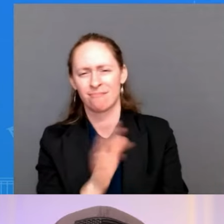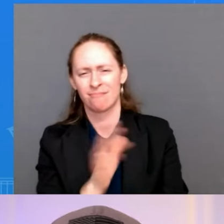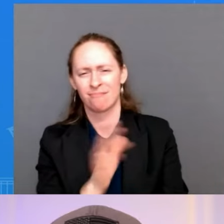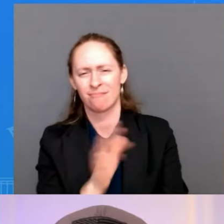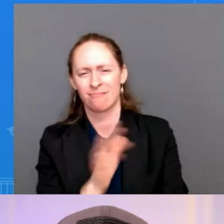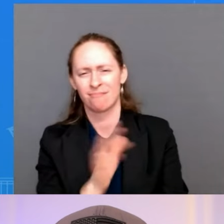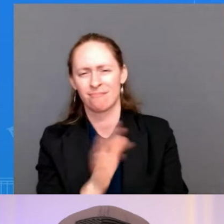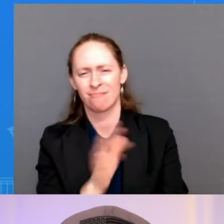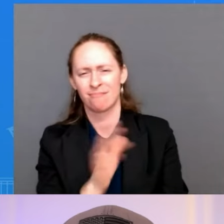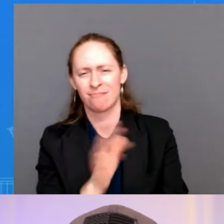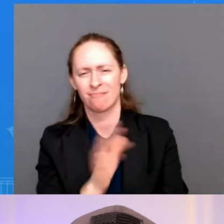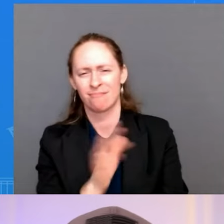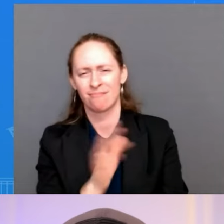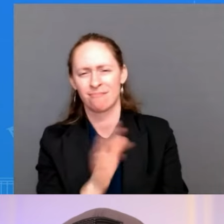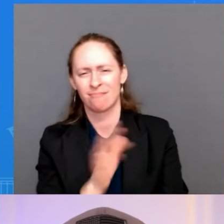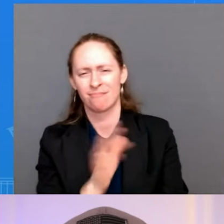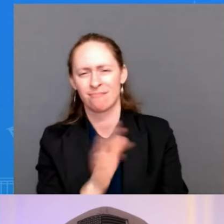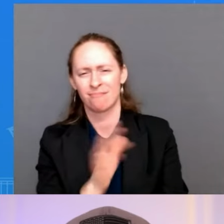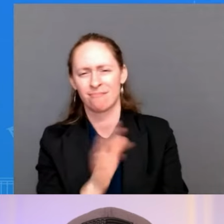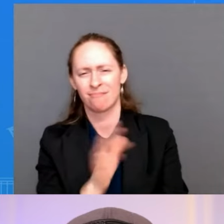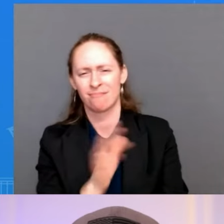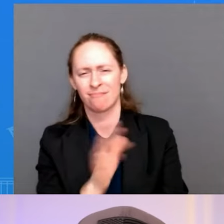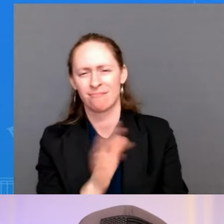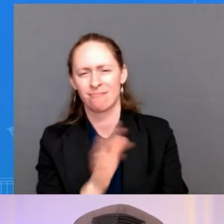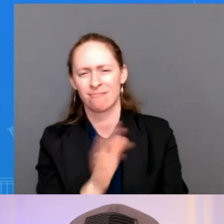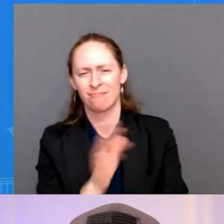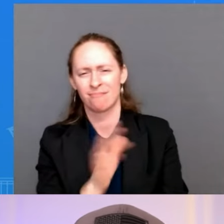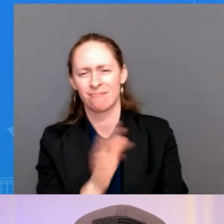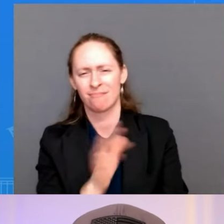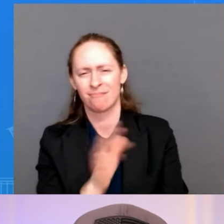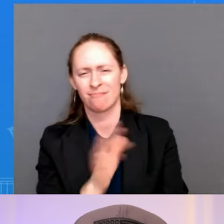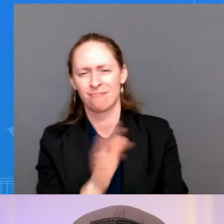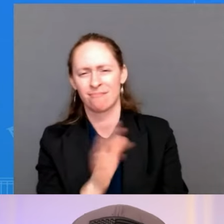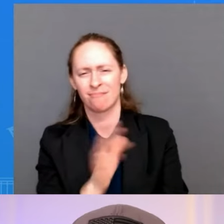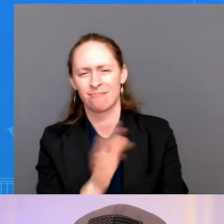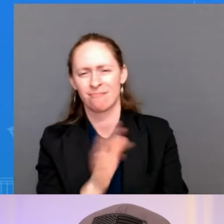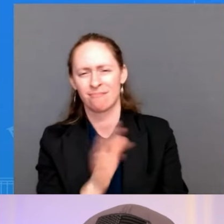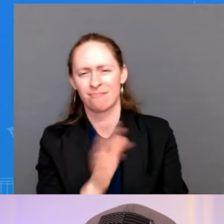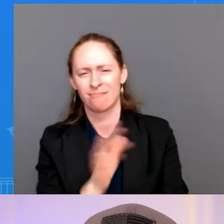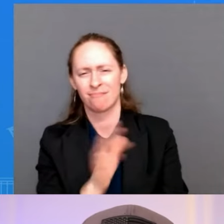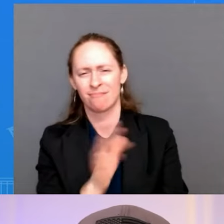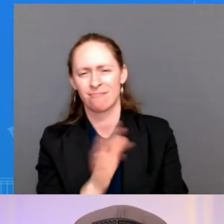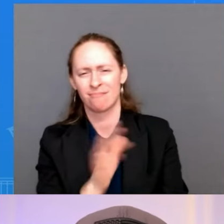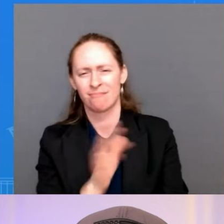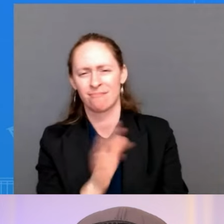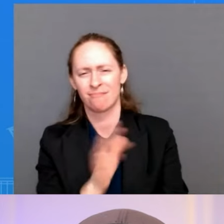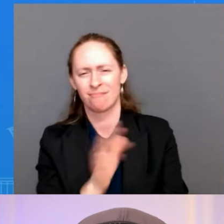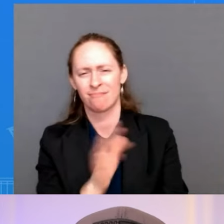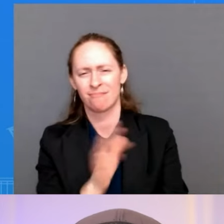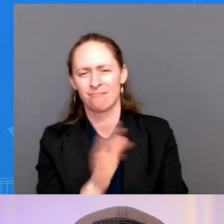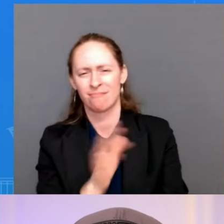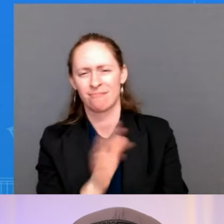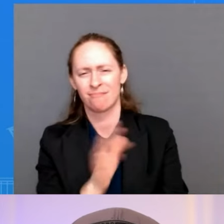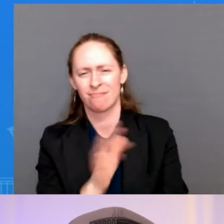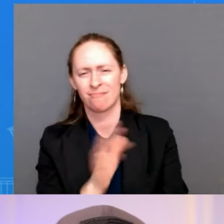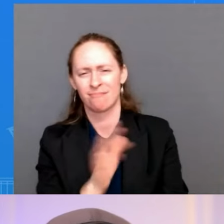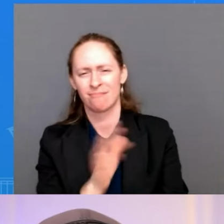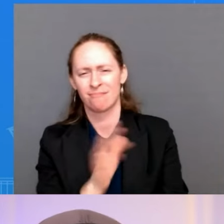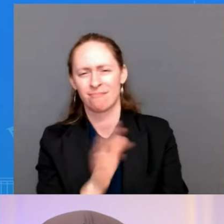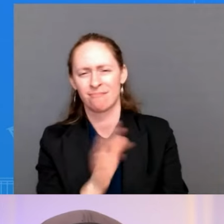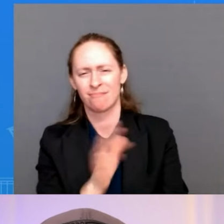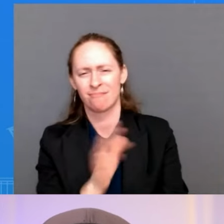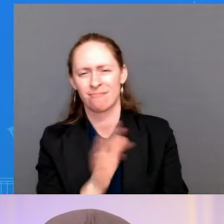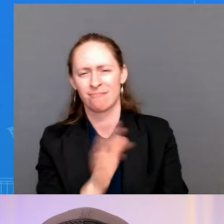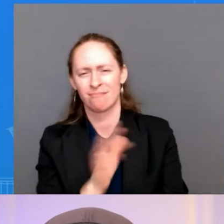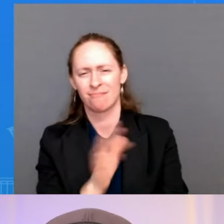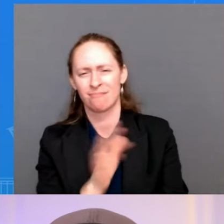in the front of your freaking face, where, look, they're focused on the camp, not on the camel, but rather than all these gnats, meaning what the Republicans doing. The camel's